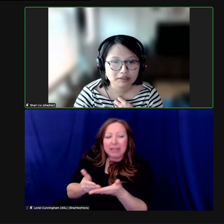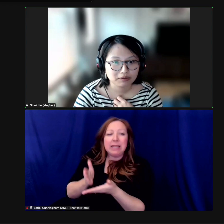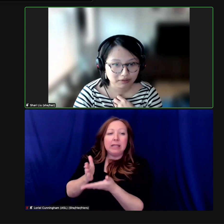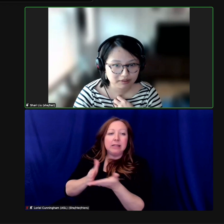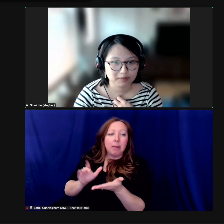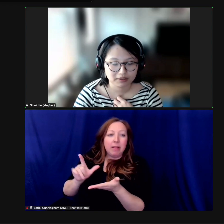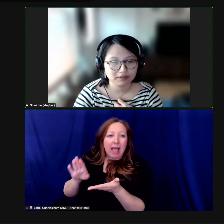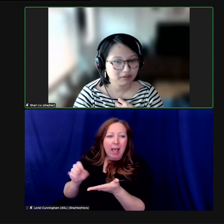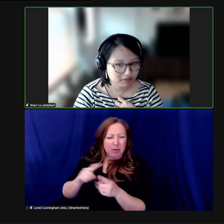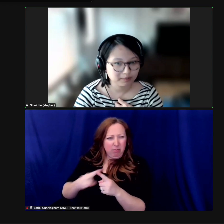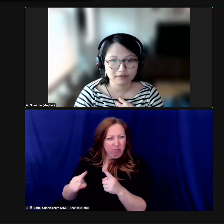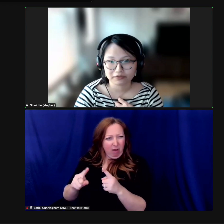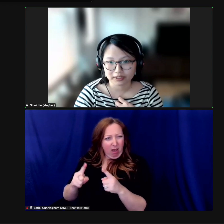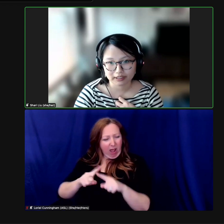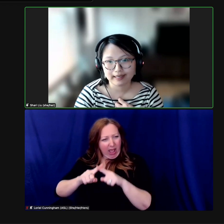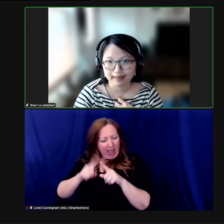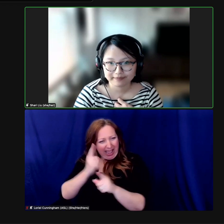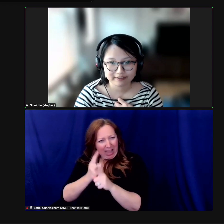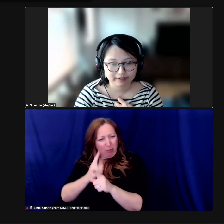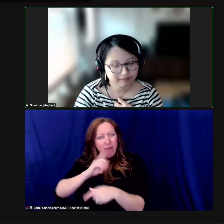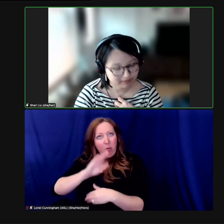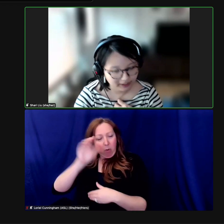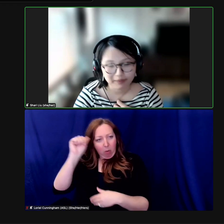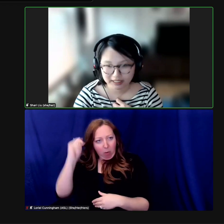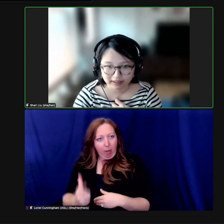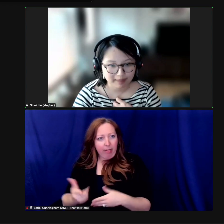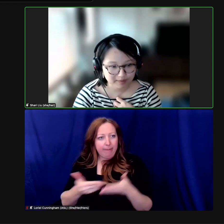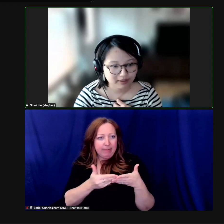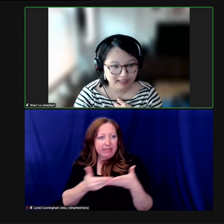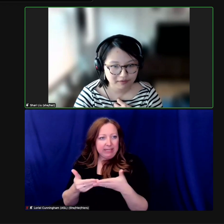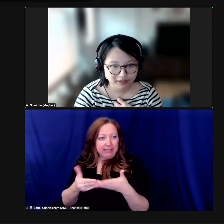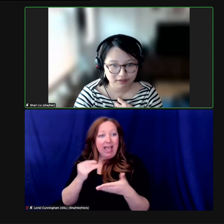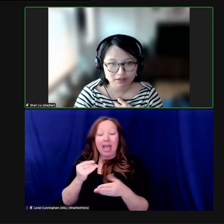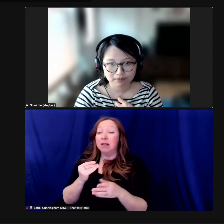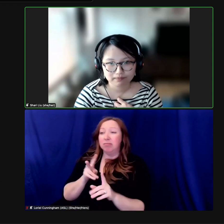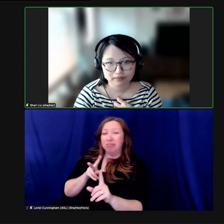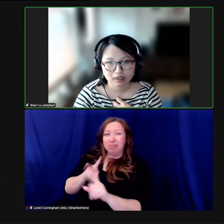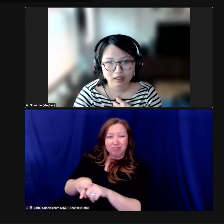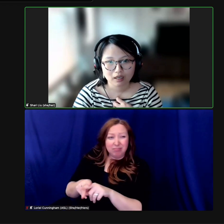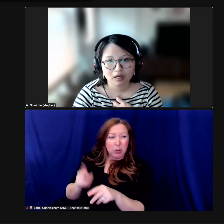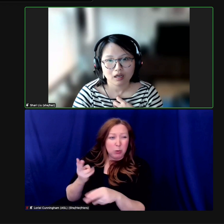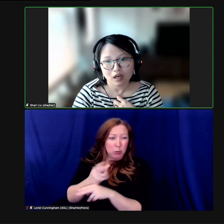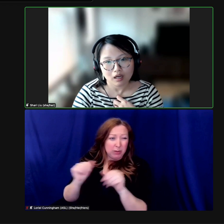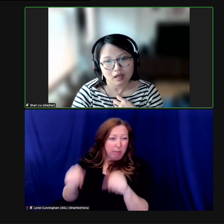and also usable for developmental labs across the field.